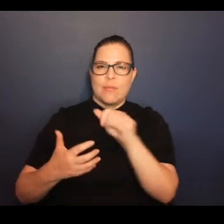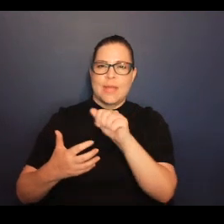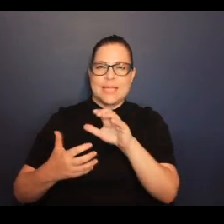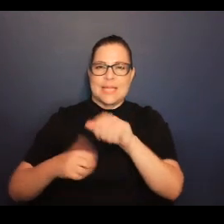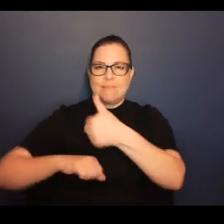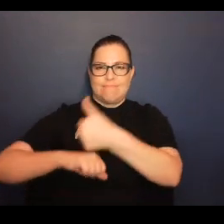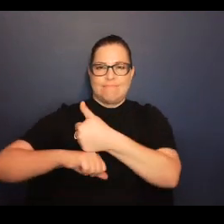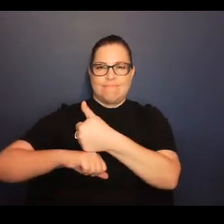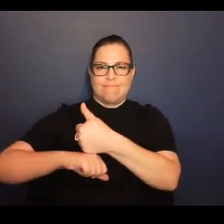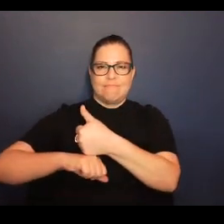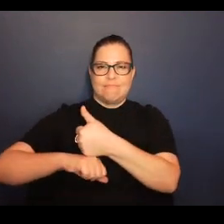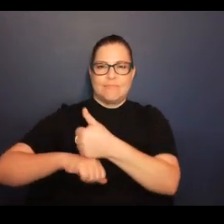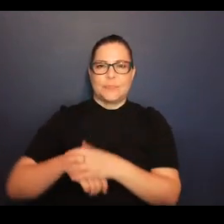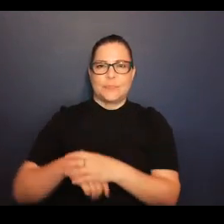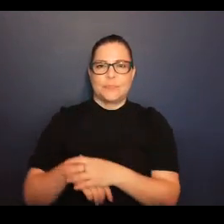roof. Next picture.